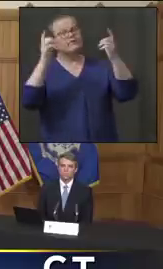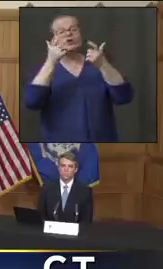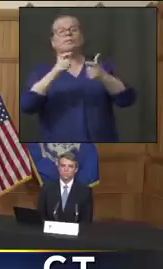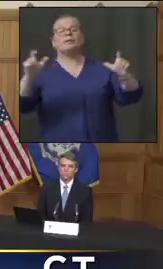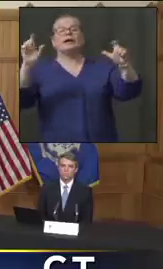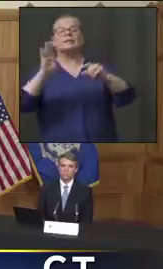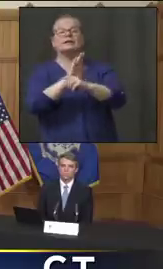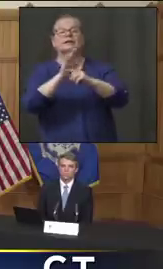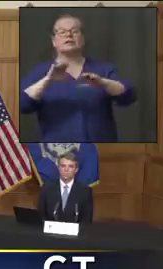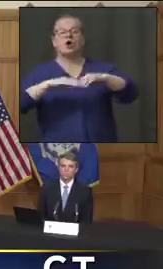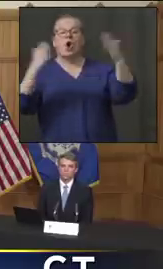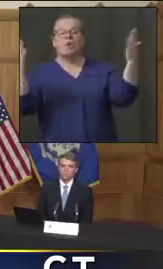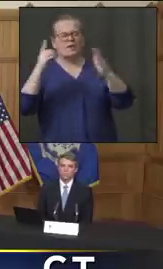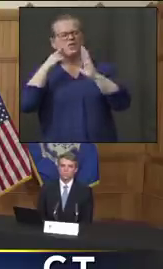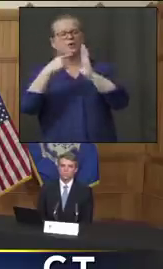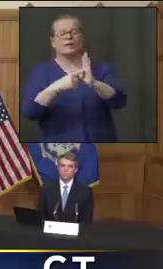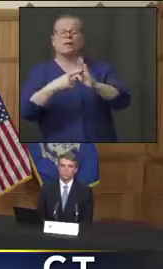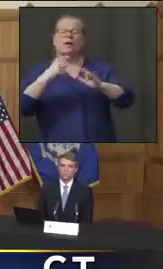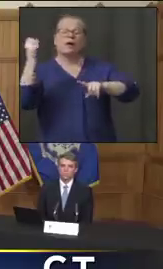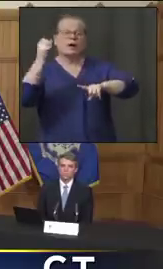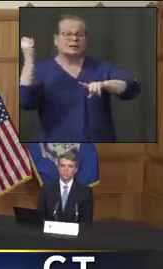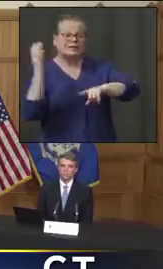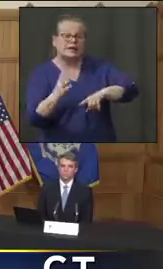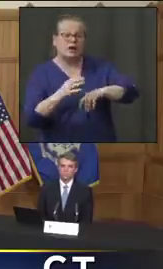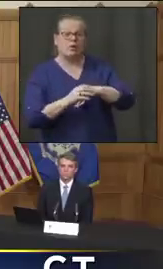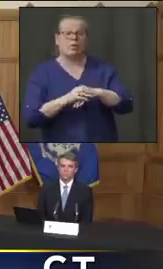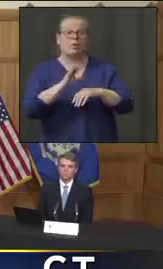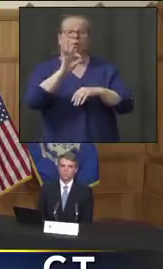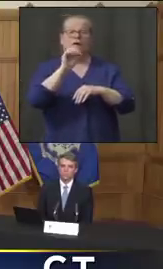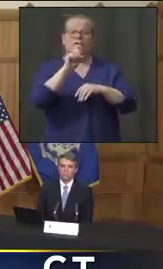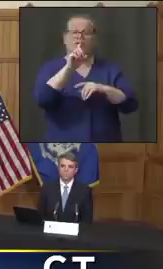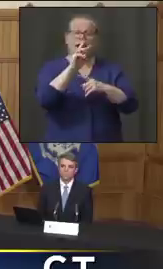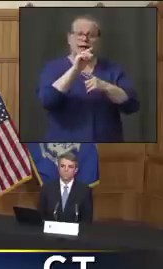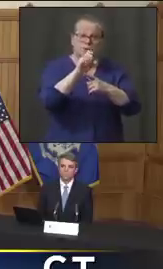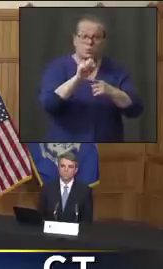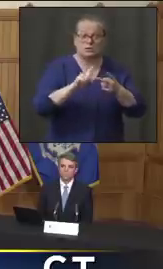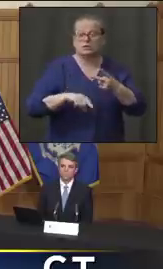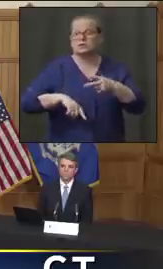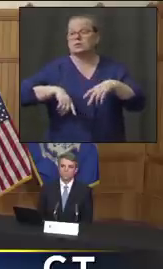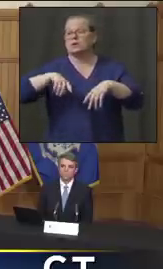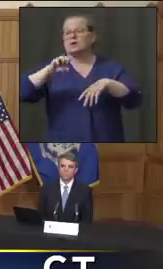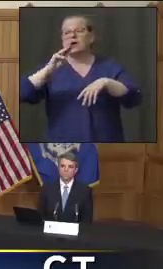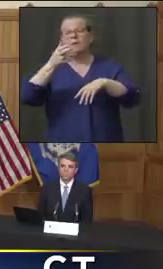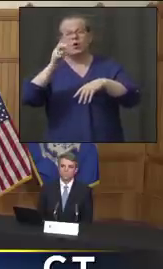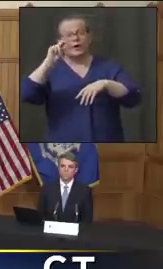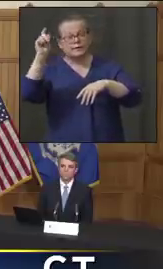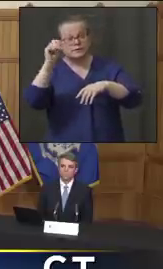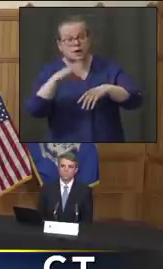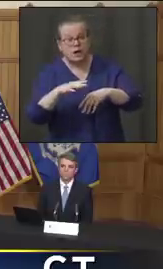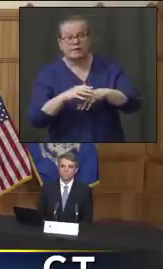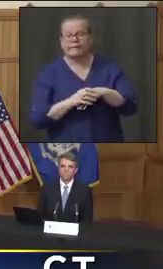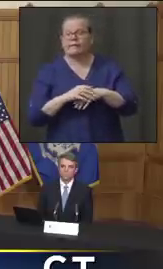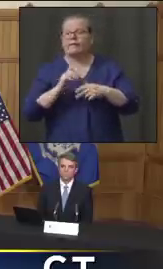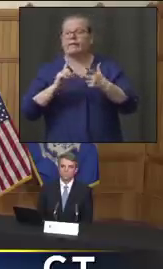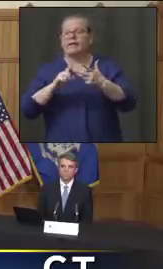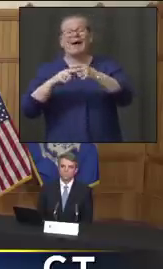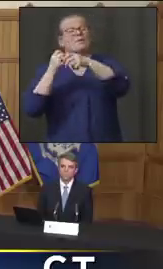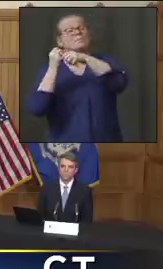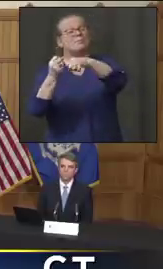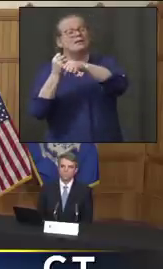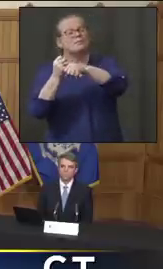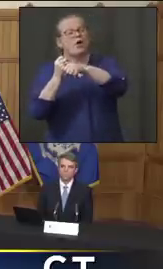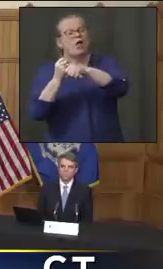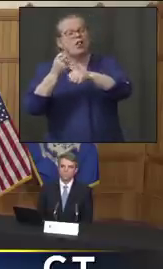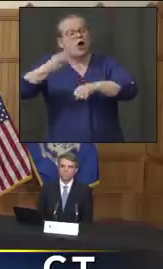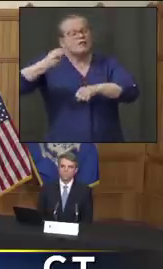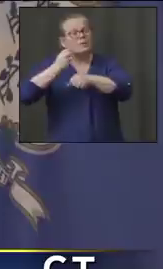August. When do you see the casinos coming back? When do you see the Hartford Yard Goats coming back? Some of the larger venues that have not been mentioned here.